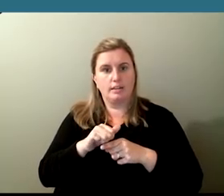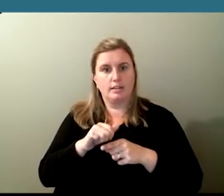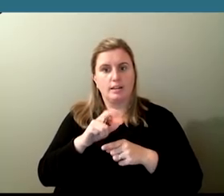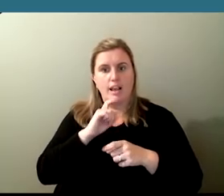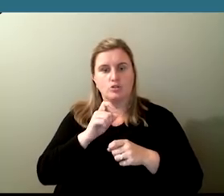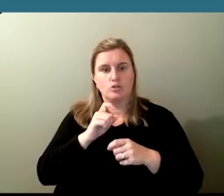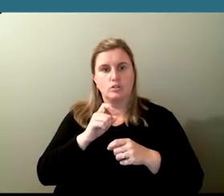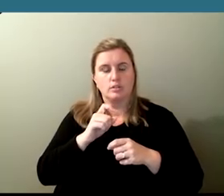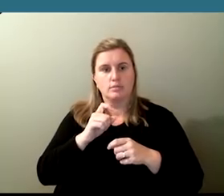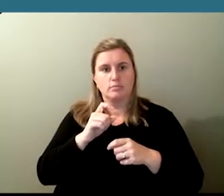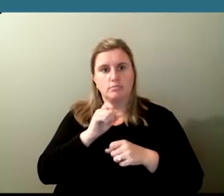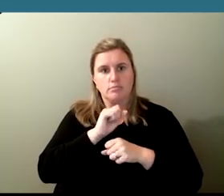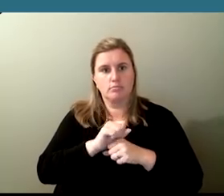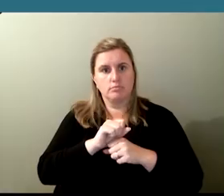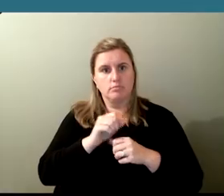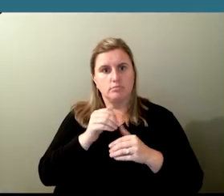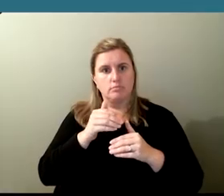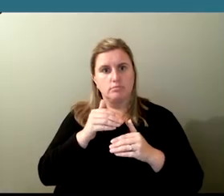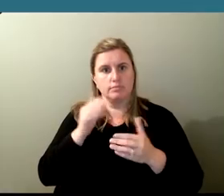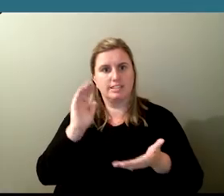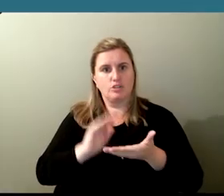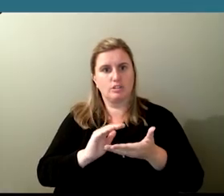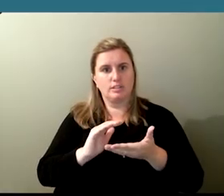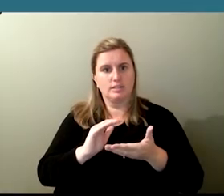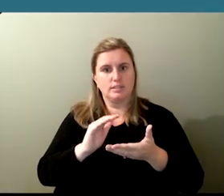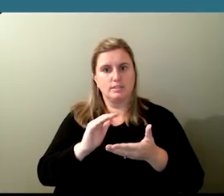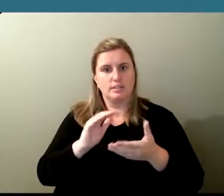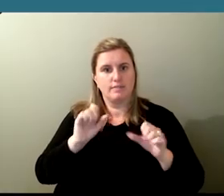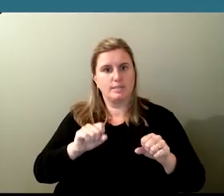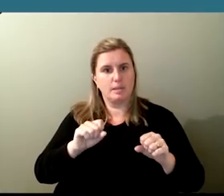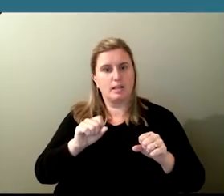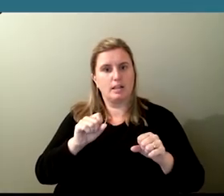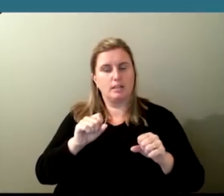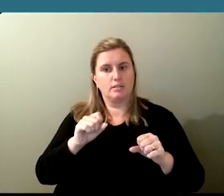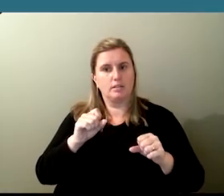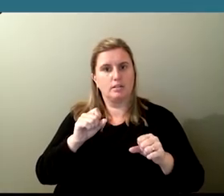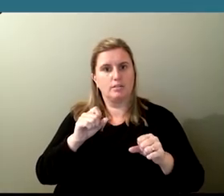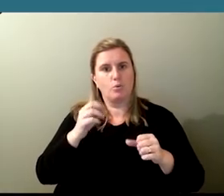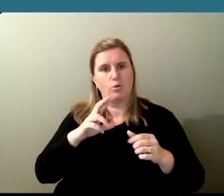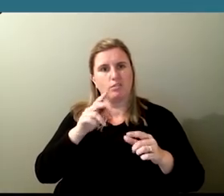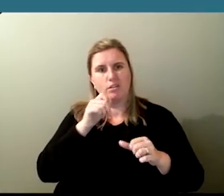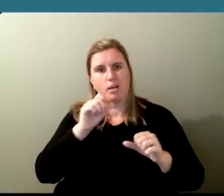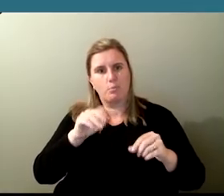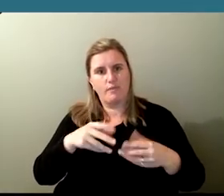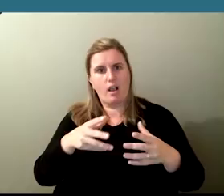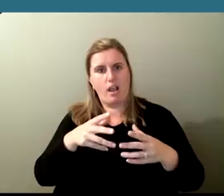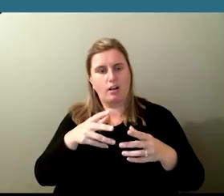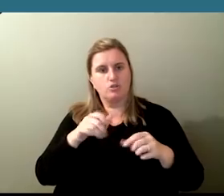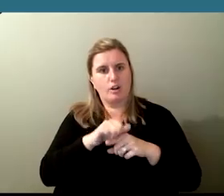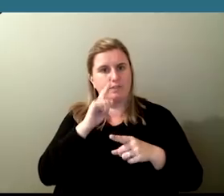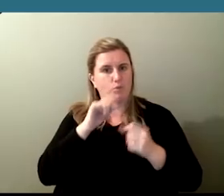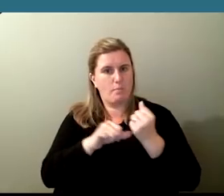limitation or decrease the feasibility, compromise the feasibility of training of our paraeducators in